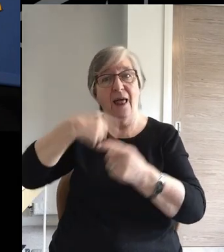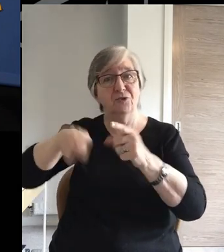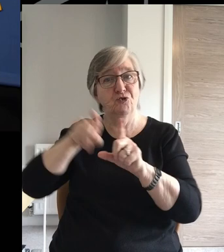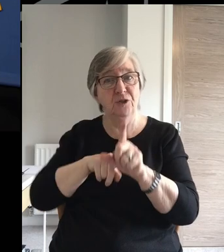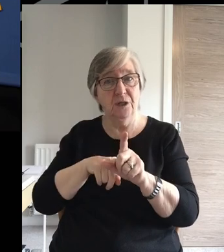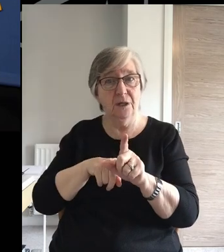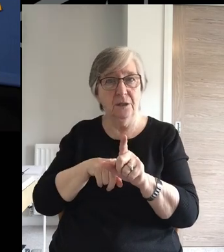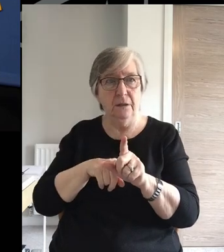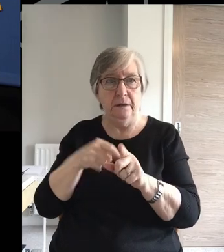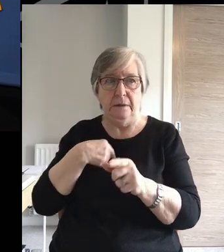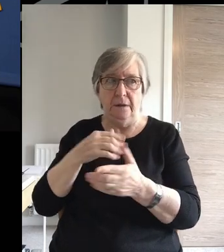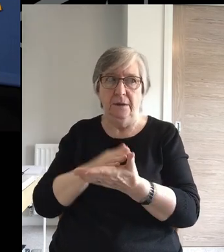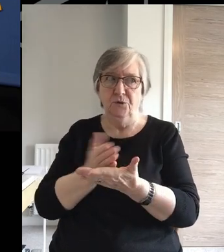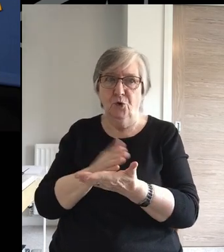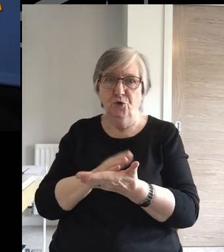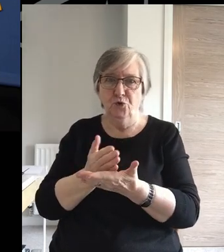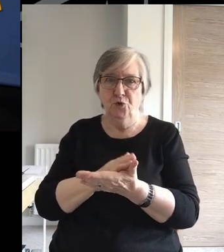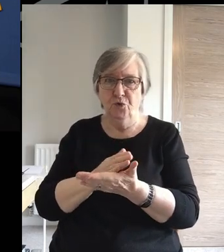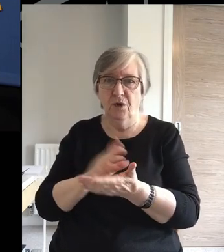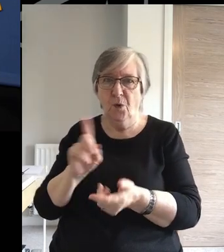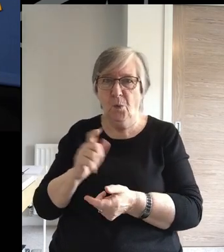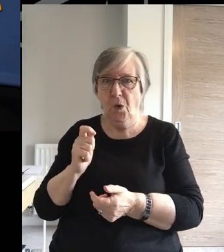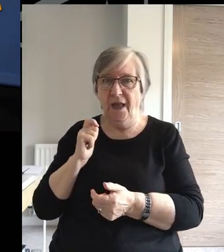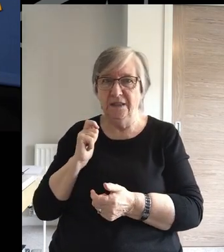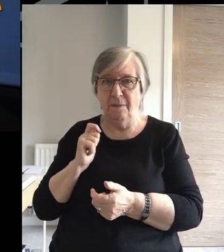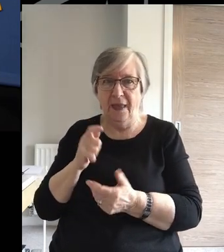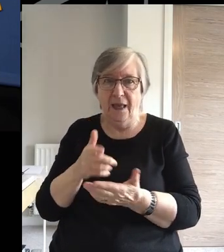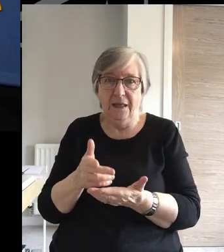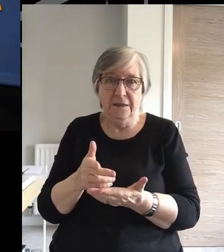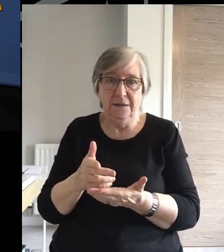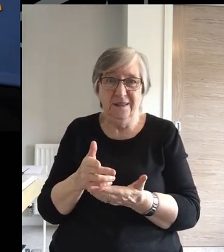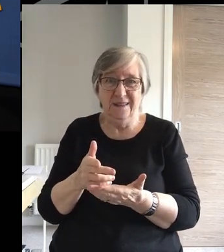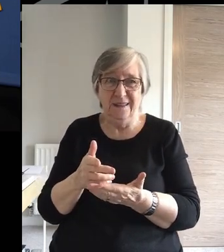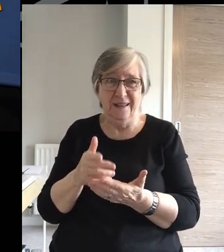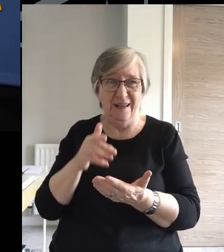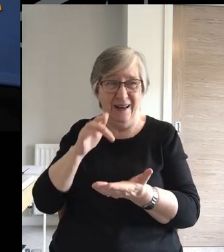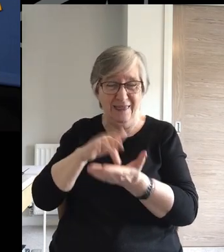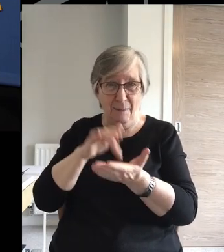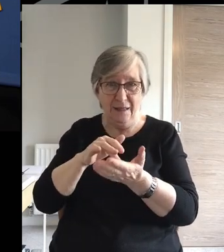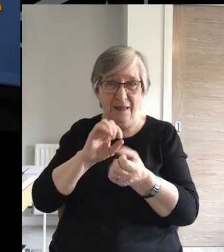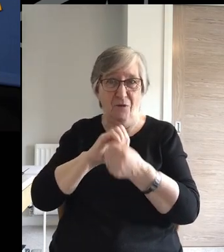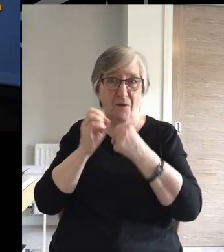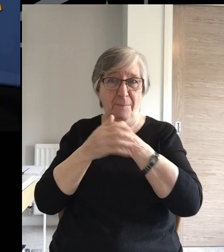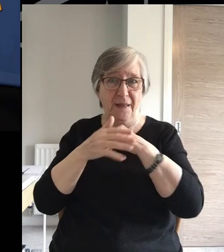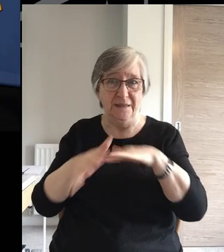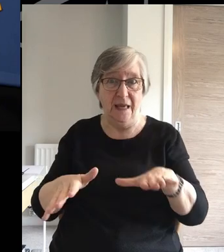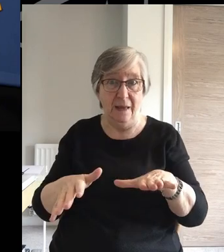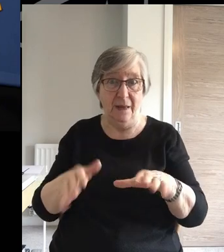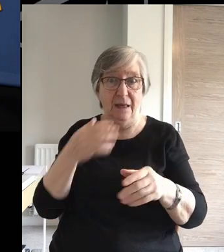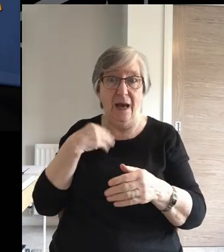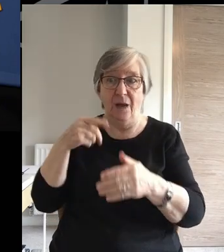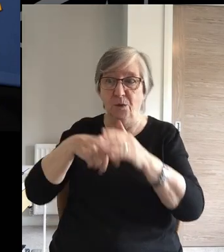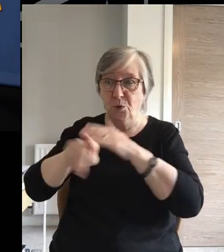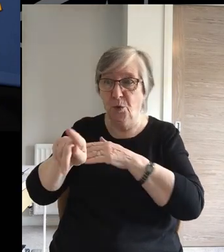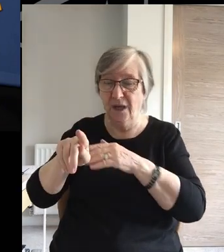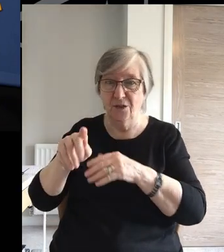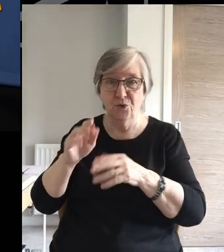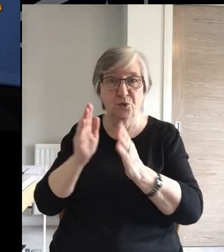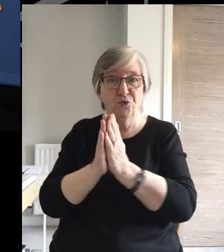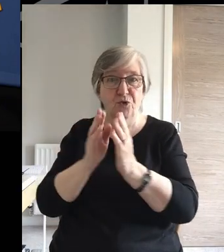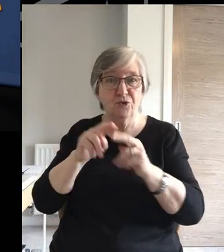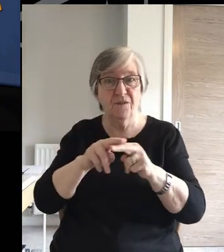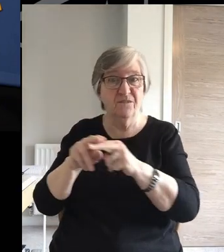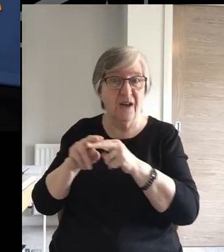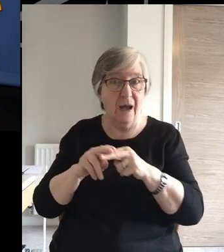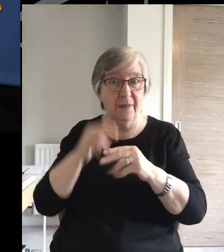year, I wasn't sure what to expect. In the midst of a pandemic, here I was going into a church